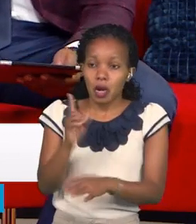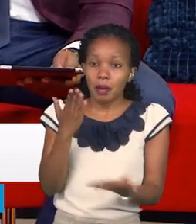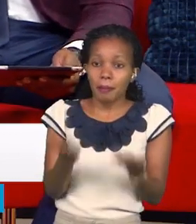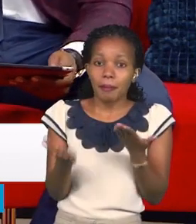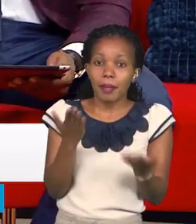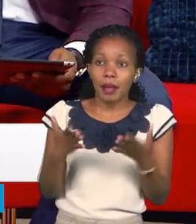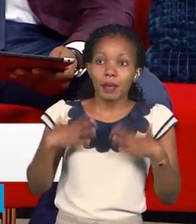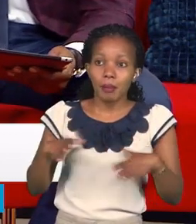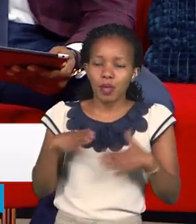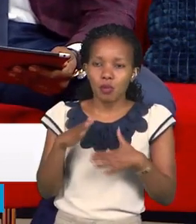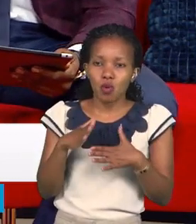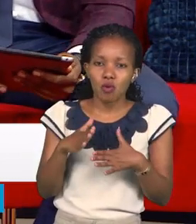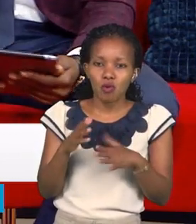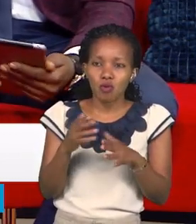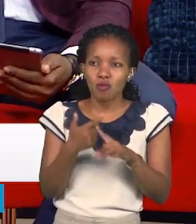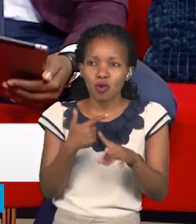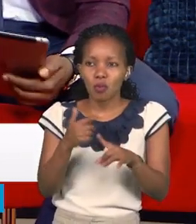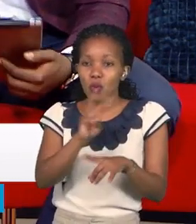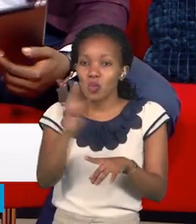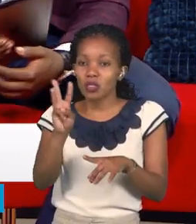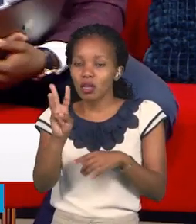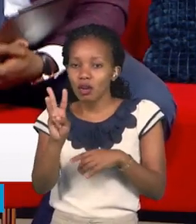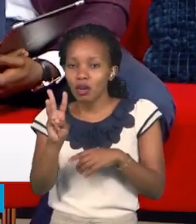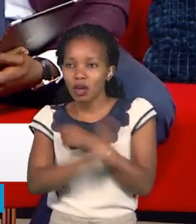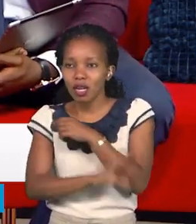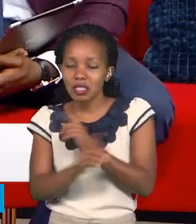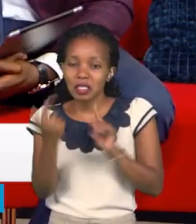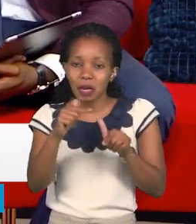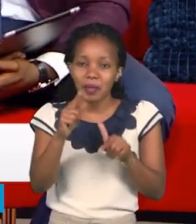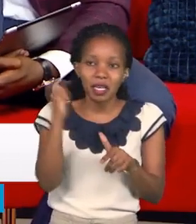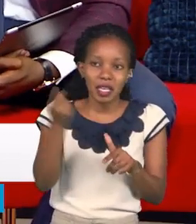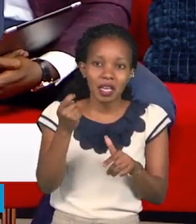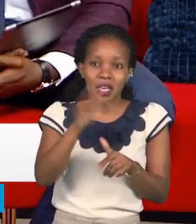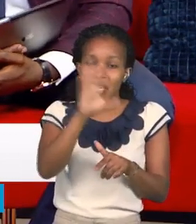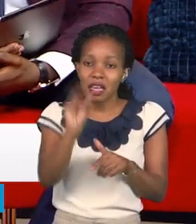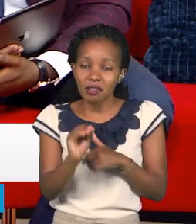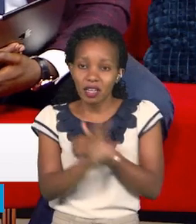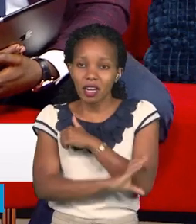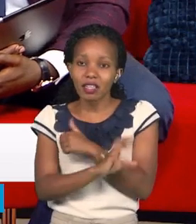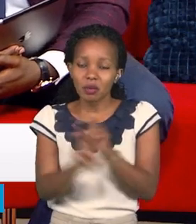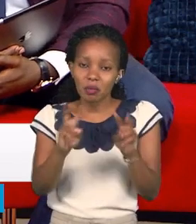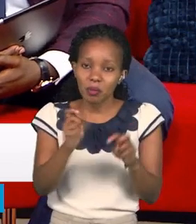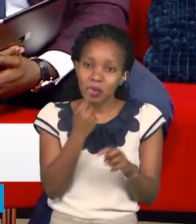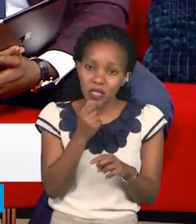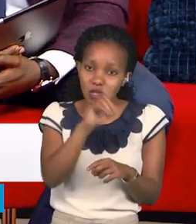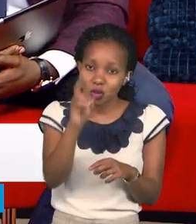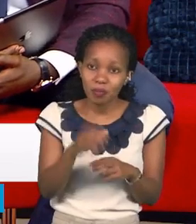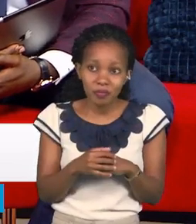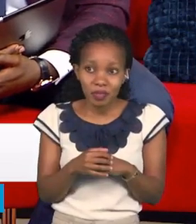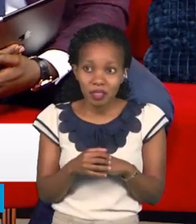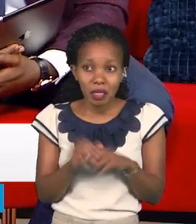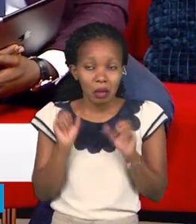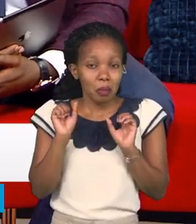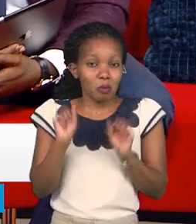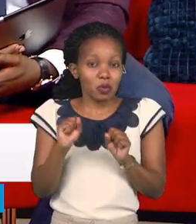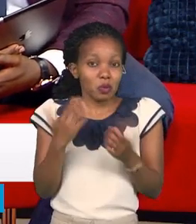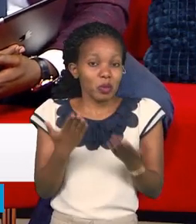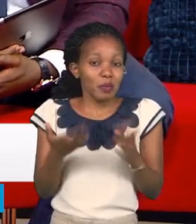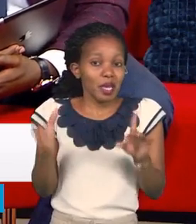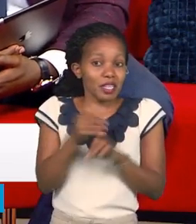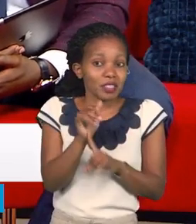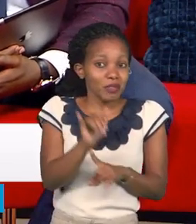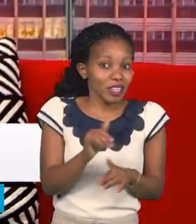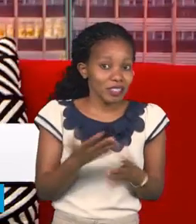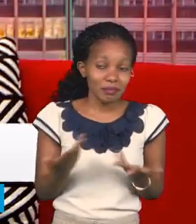some people, patients from Western countries coming to Kenya or another African country to seek medication? Will we dream maybe one day we'll have